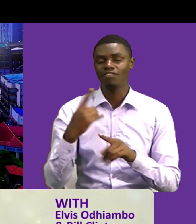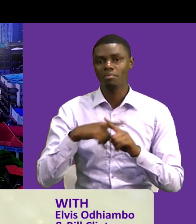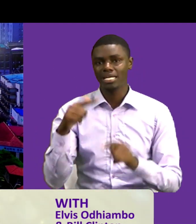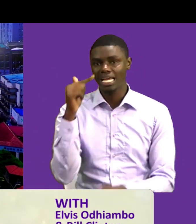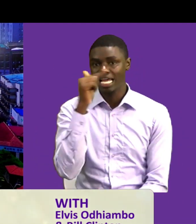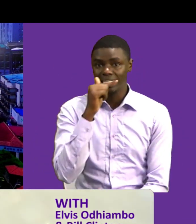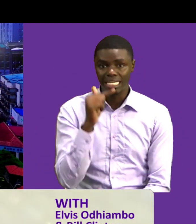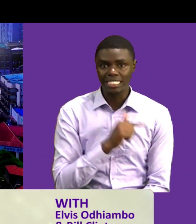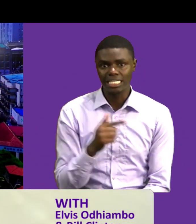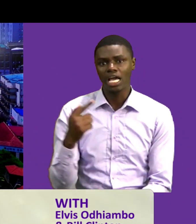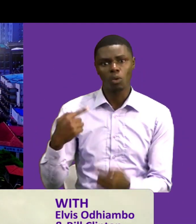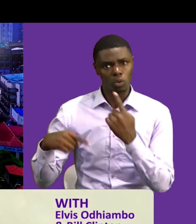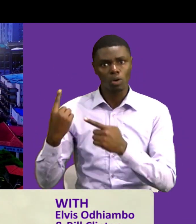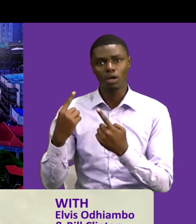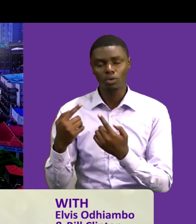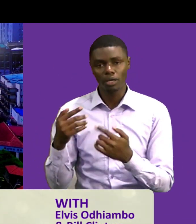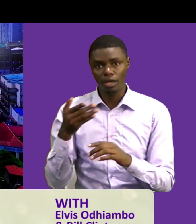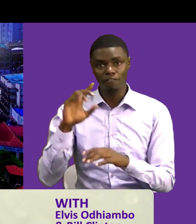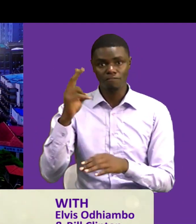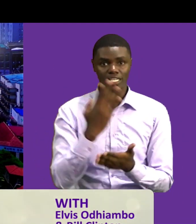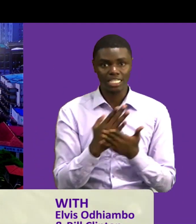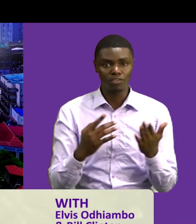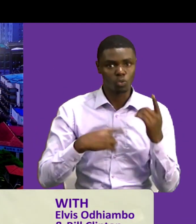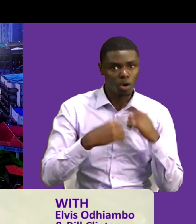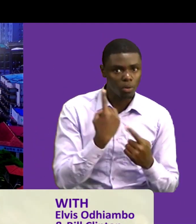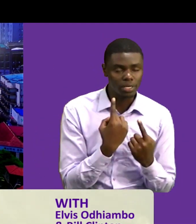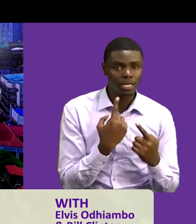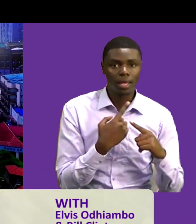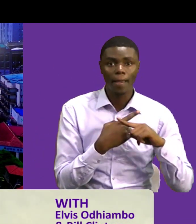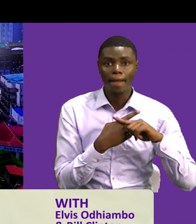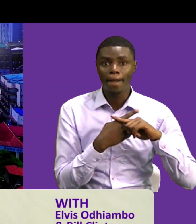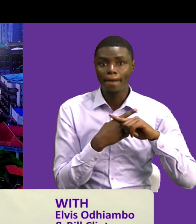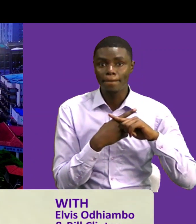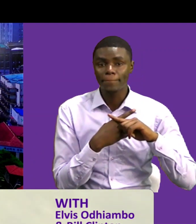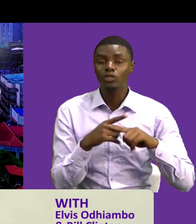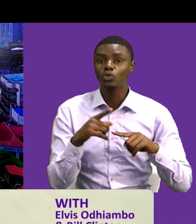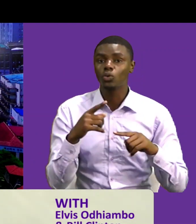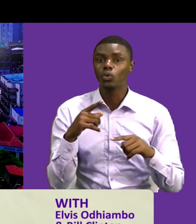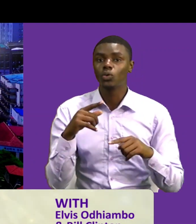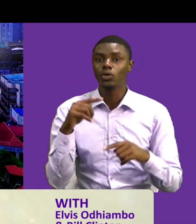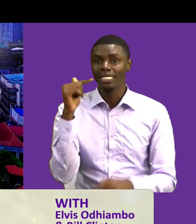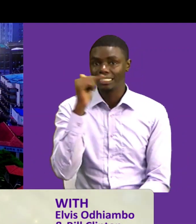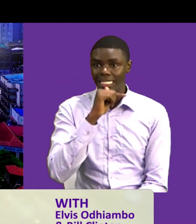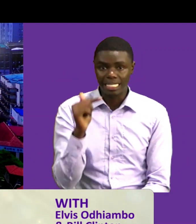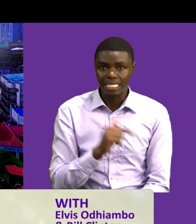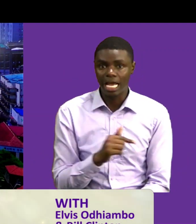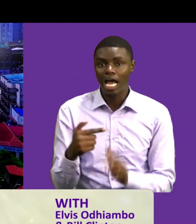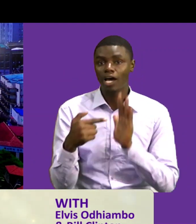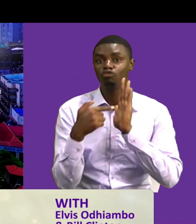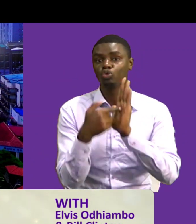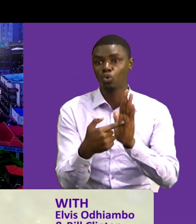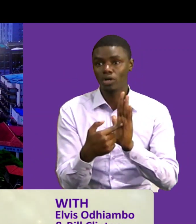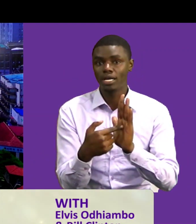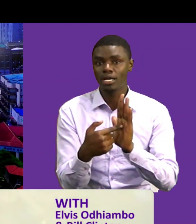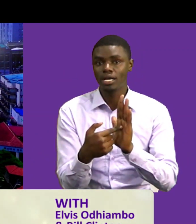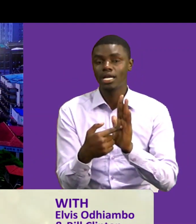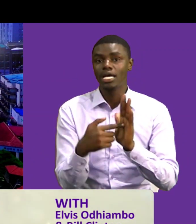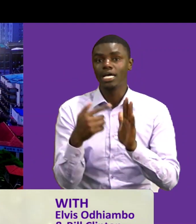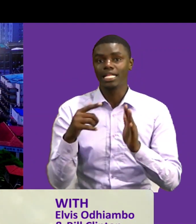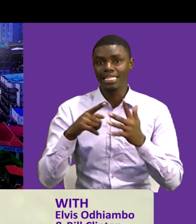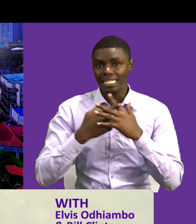Tanzania were winning. They were just, they were at least, they have shown